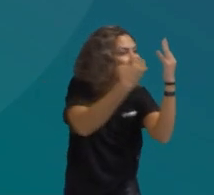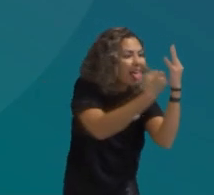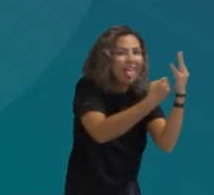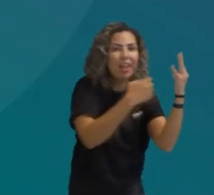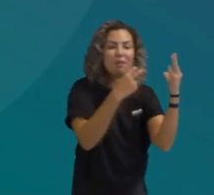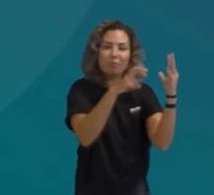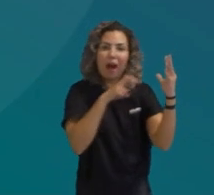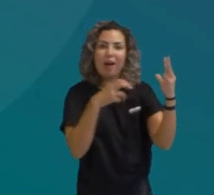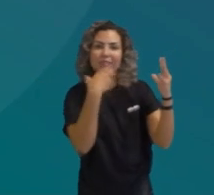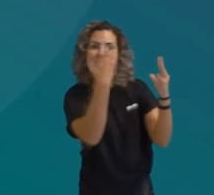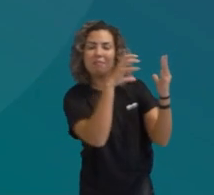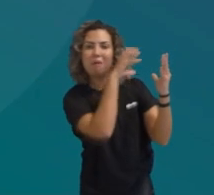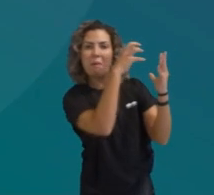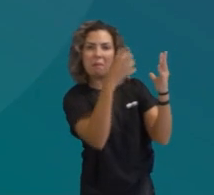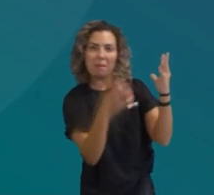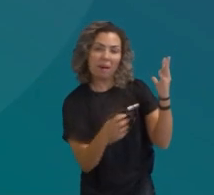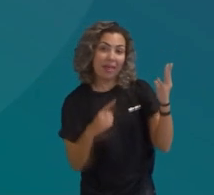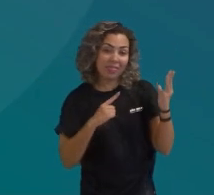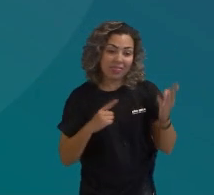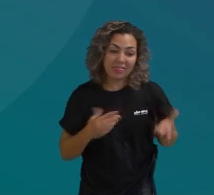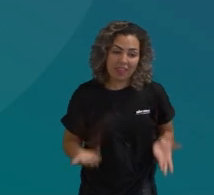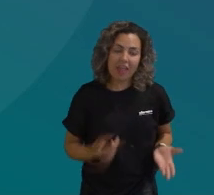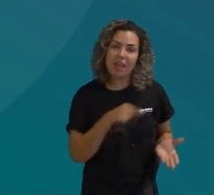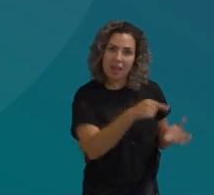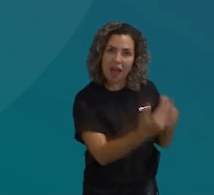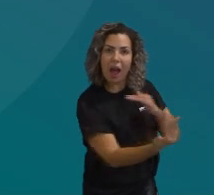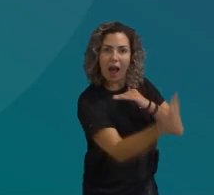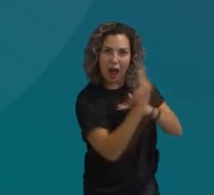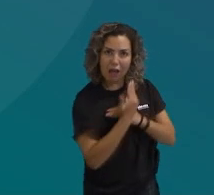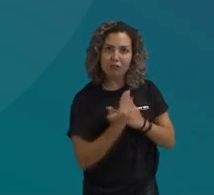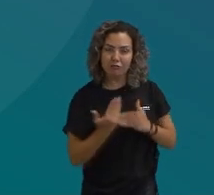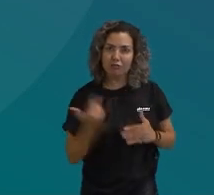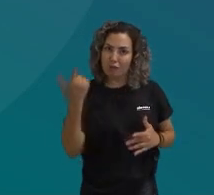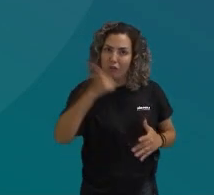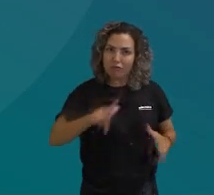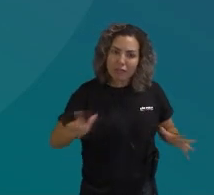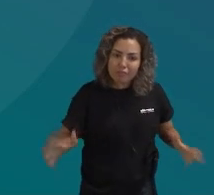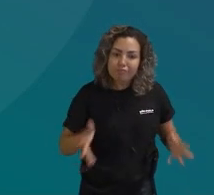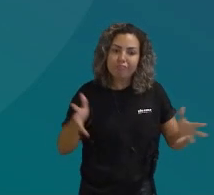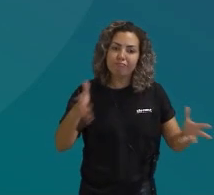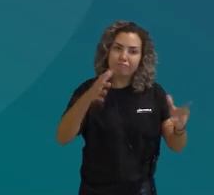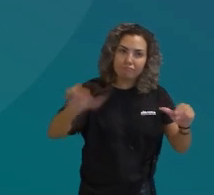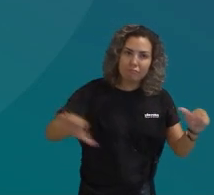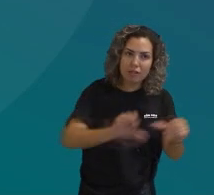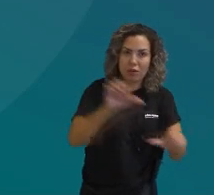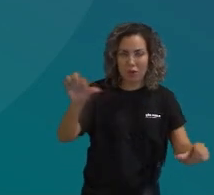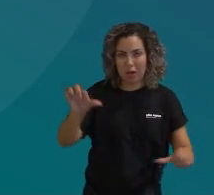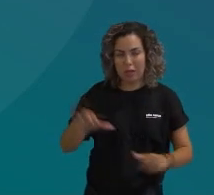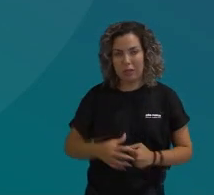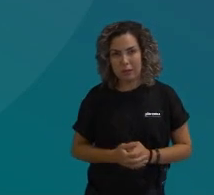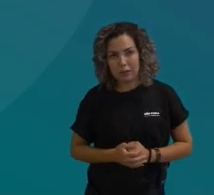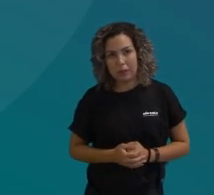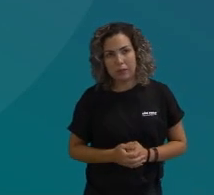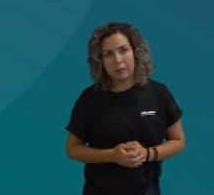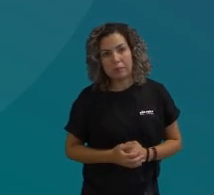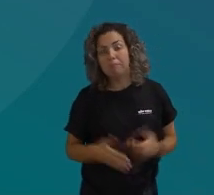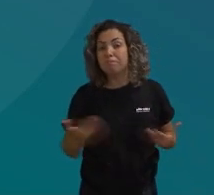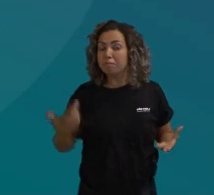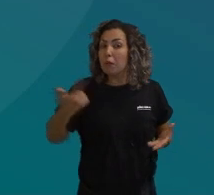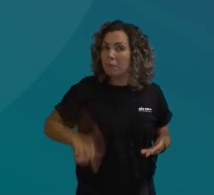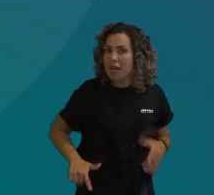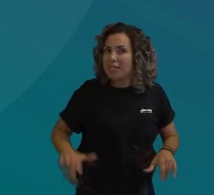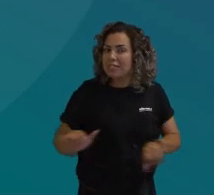the vegetation has been restored. Another strategy that we are